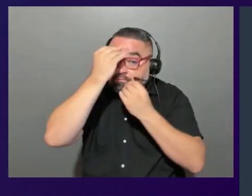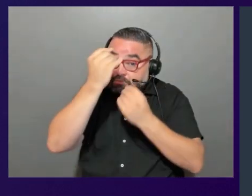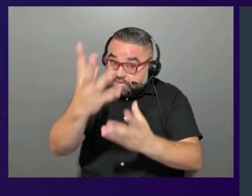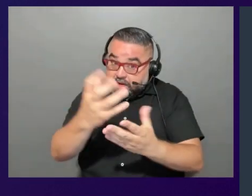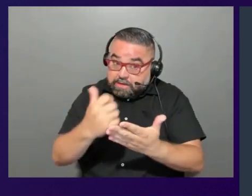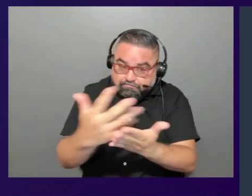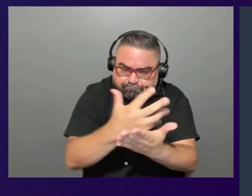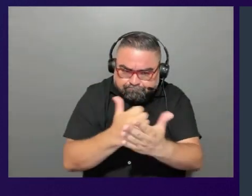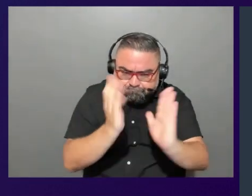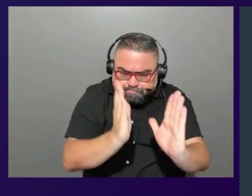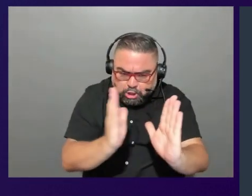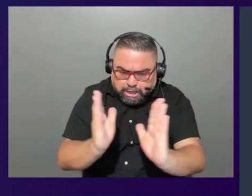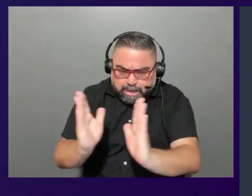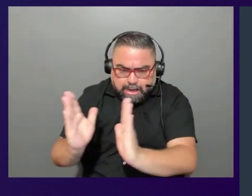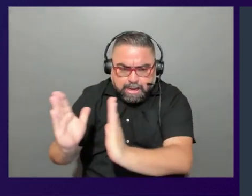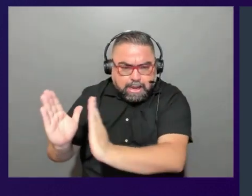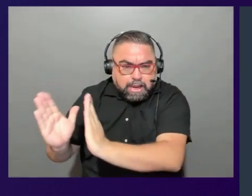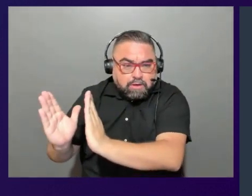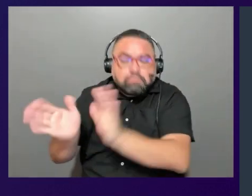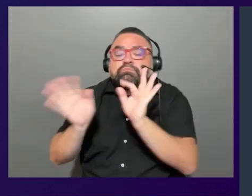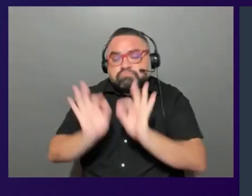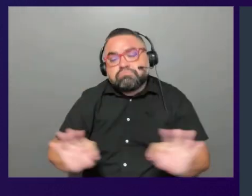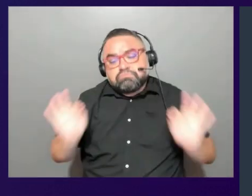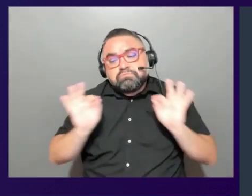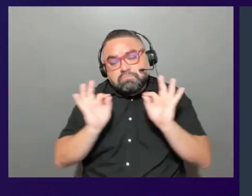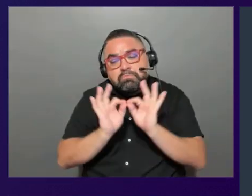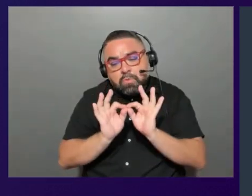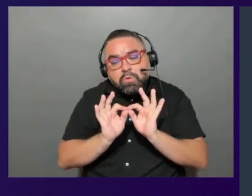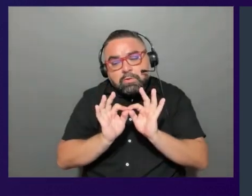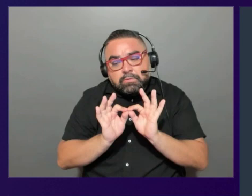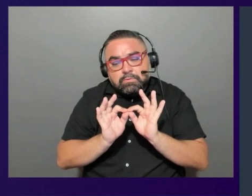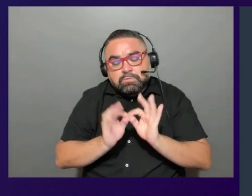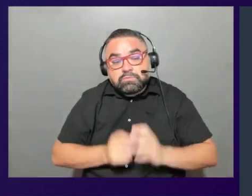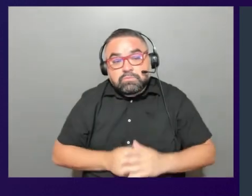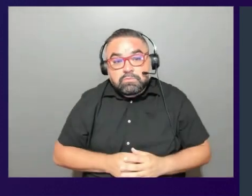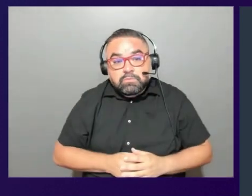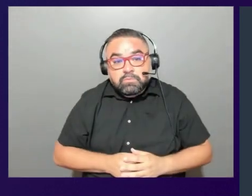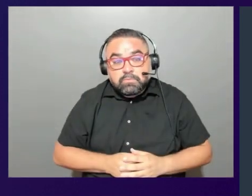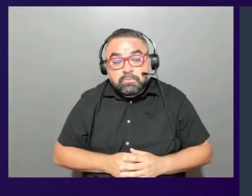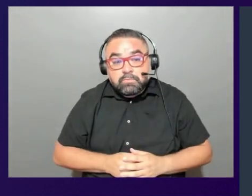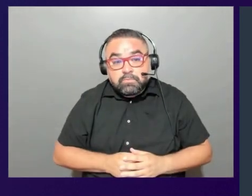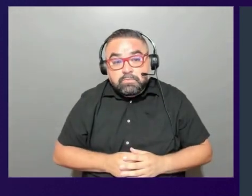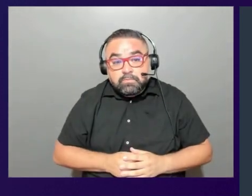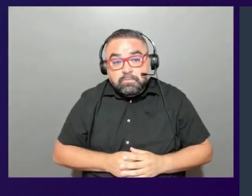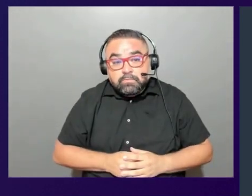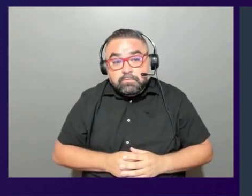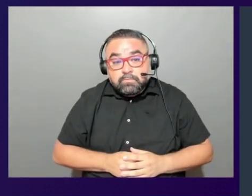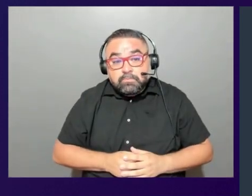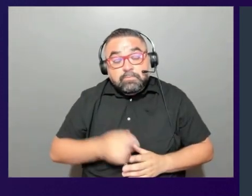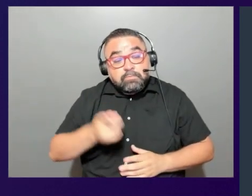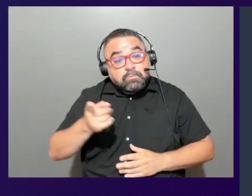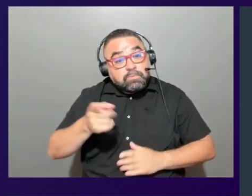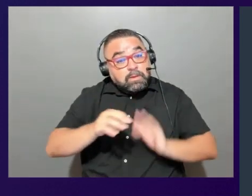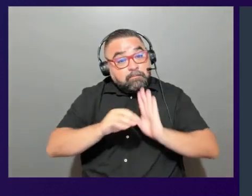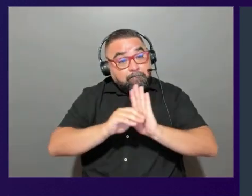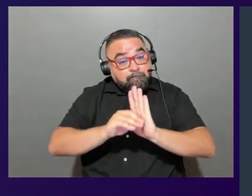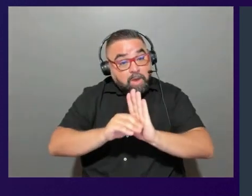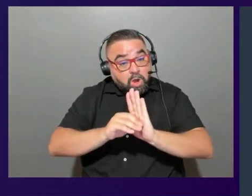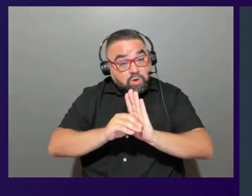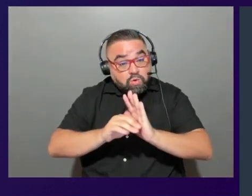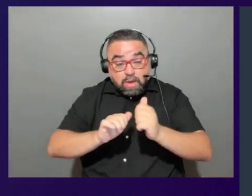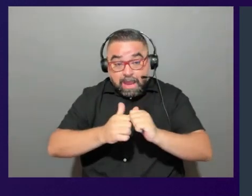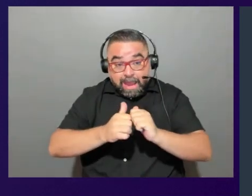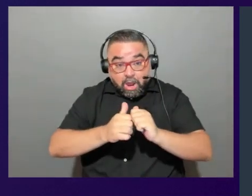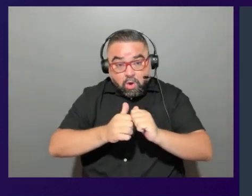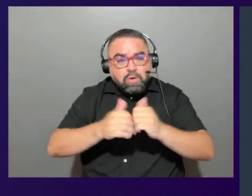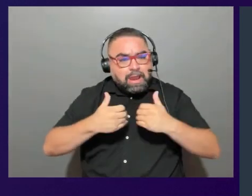important. And a second key is that these models are typically built by collaborative teams